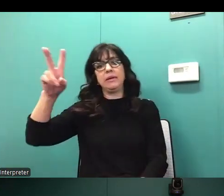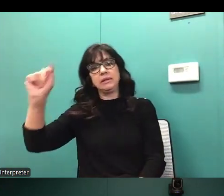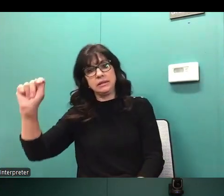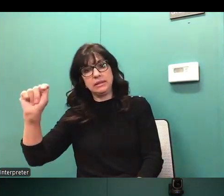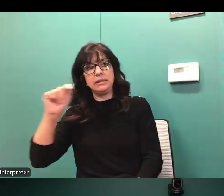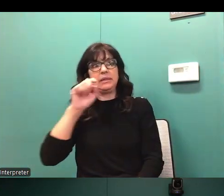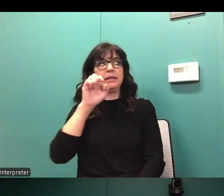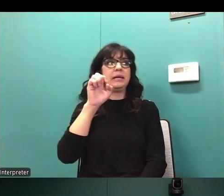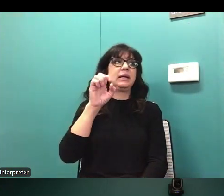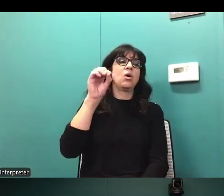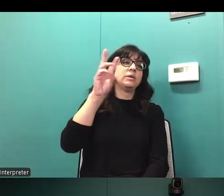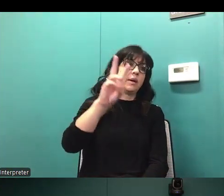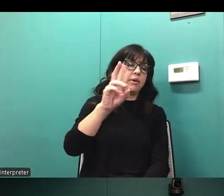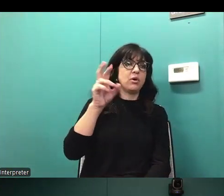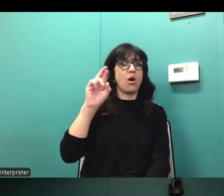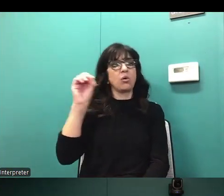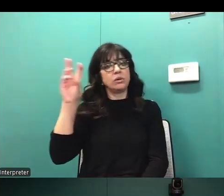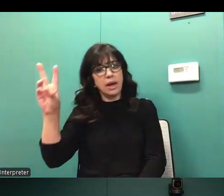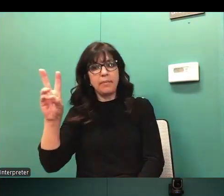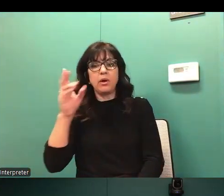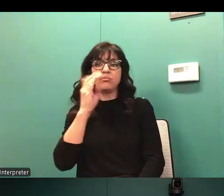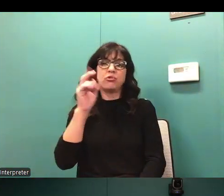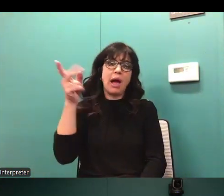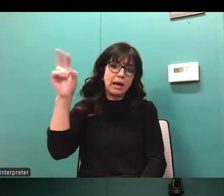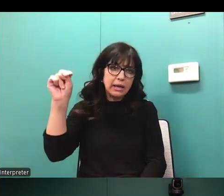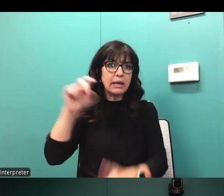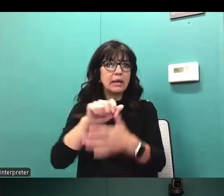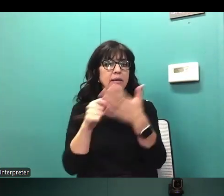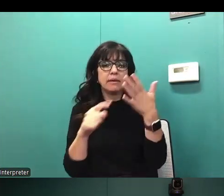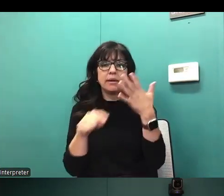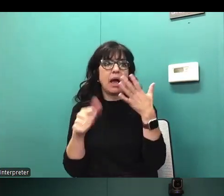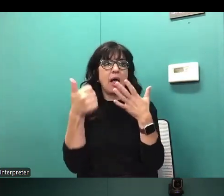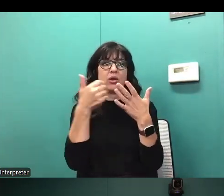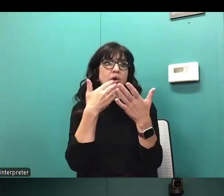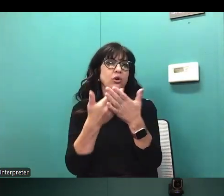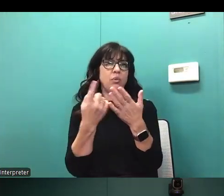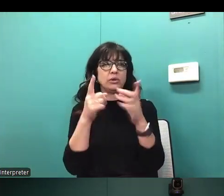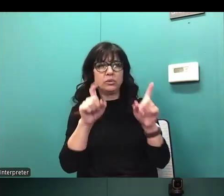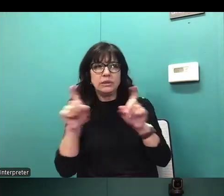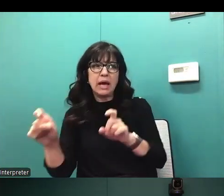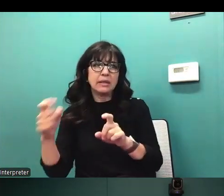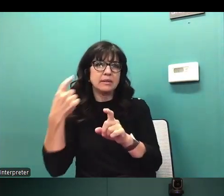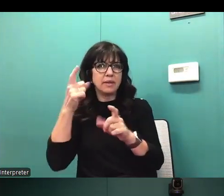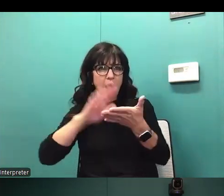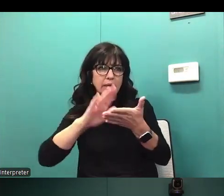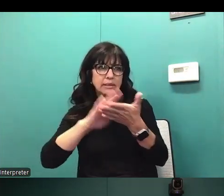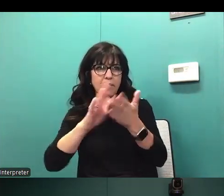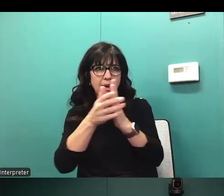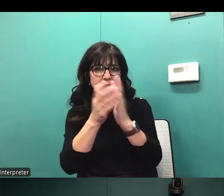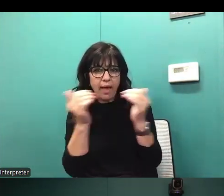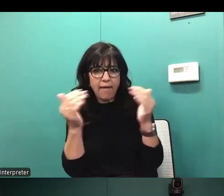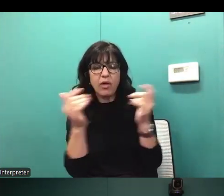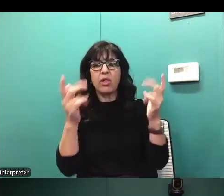the EOW, the ROW, and the Bracken. The Bracken's another really good one to kind of test where they're at with like academics. And